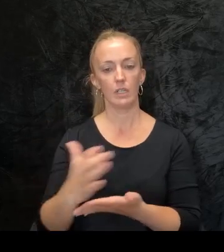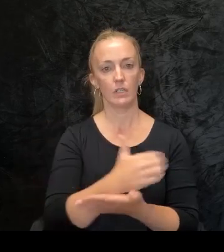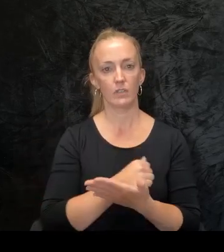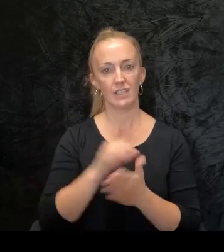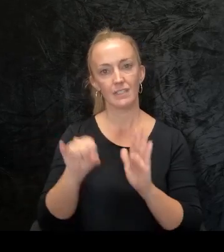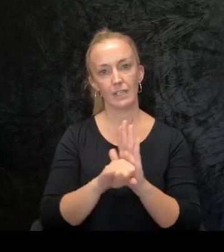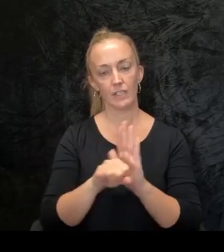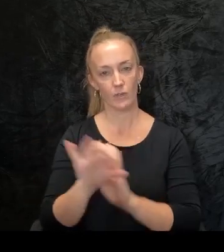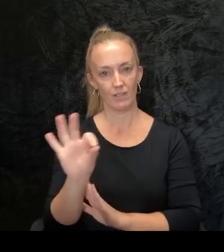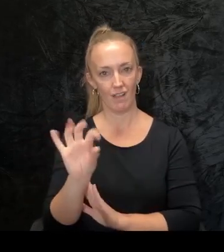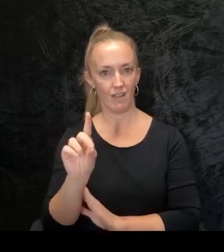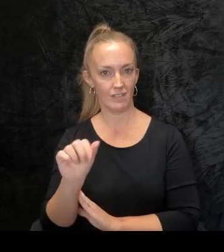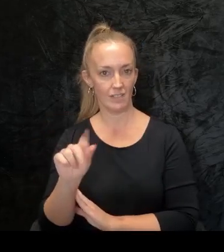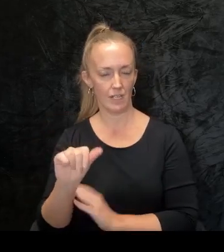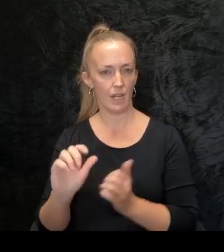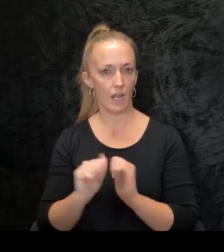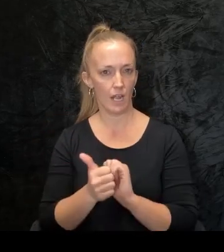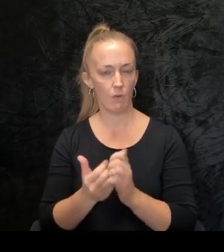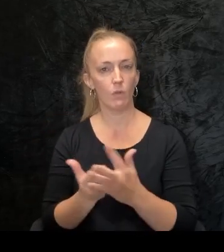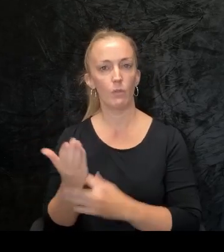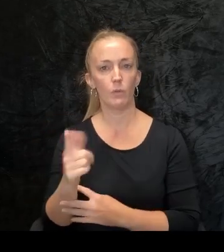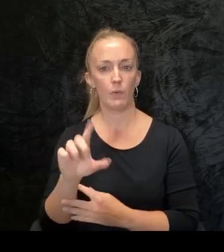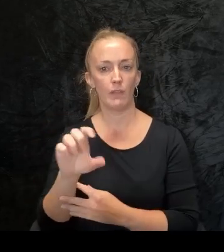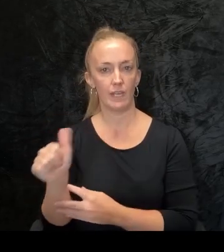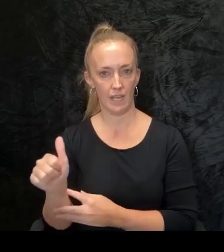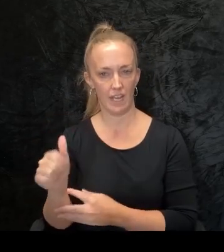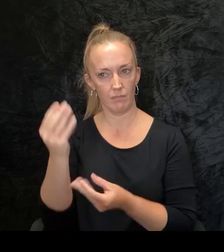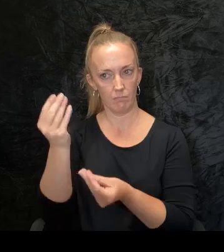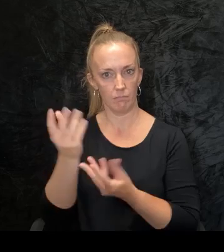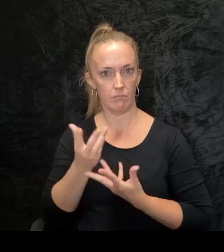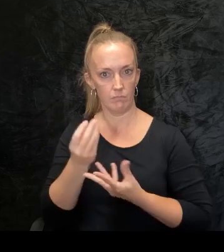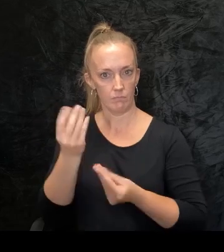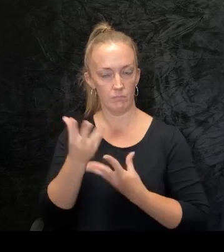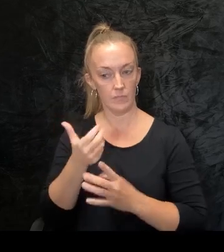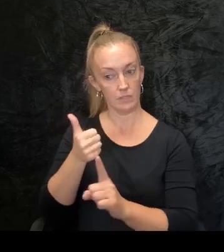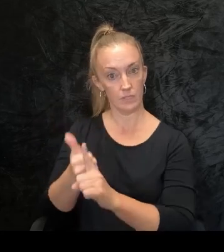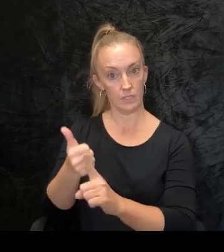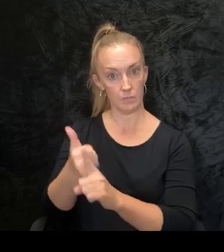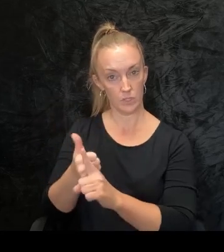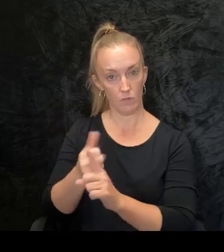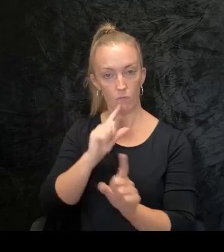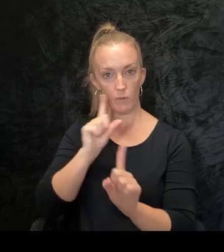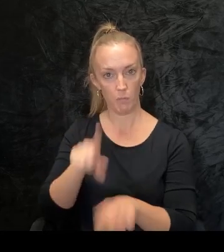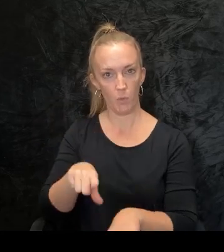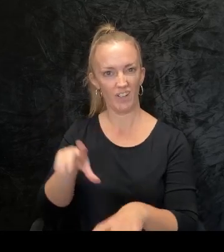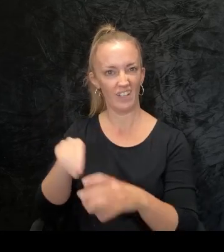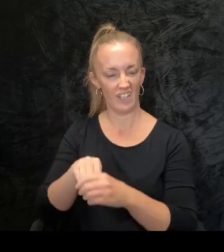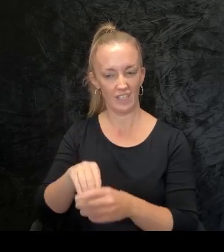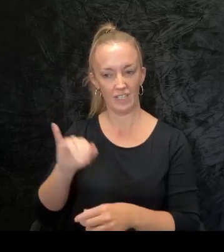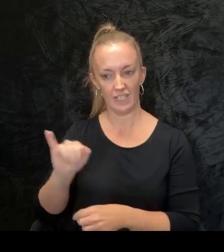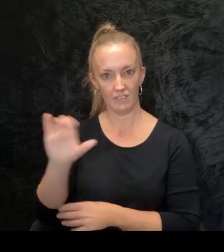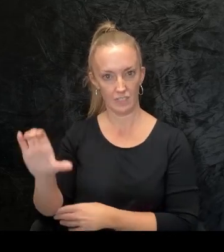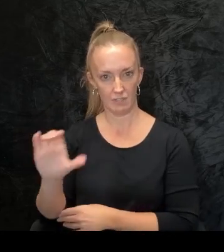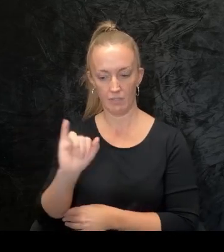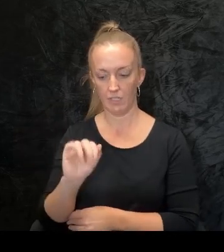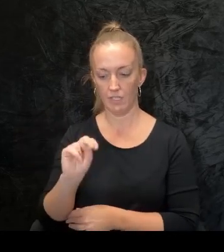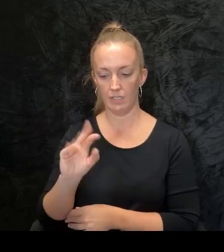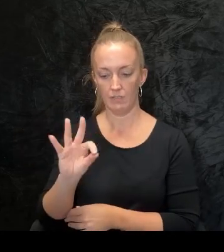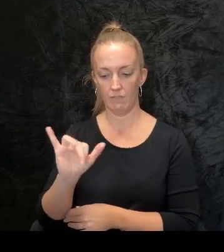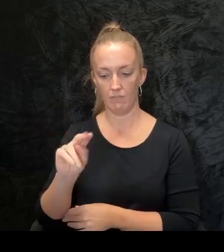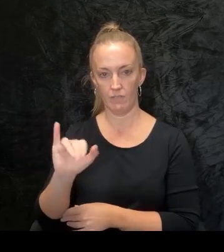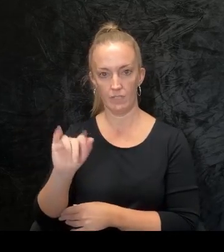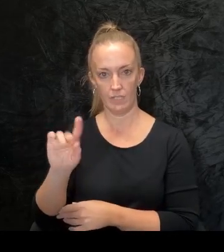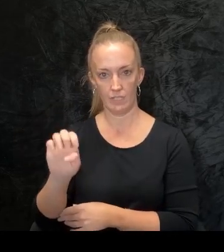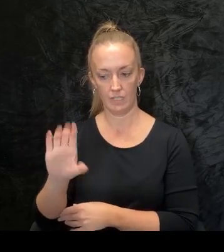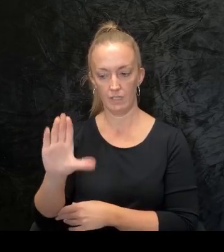9 data through LEA-provided information as self-reported in Infinite Campus, IC, via the